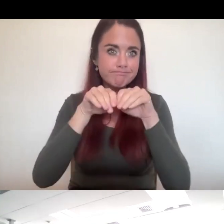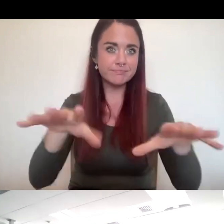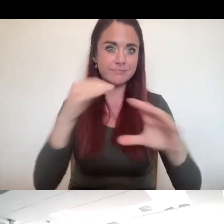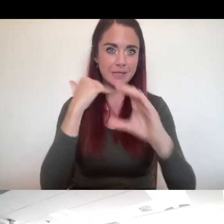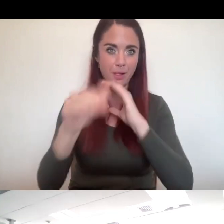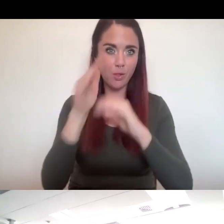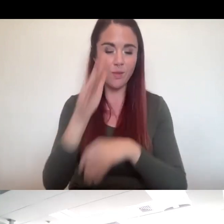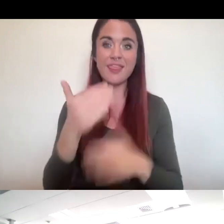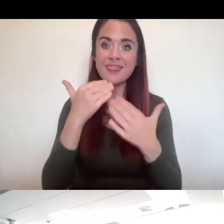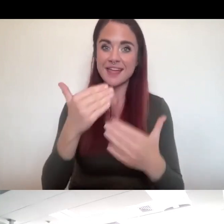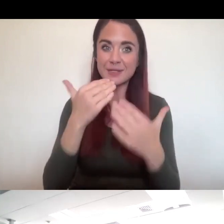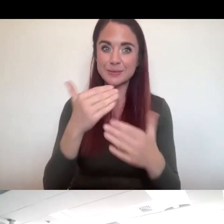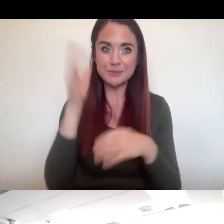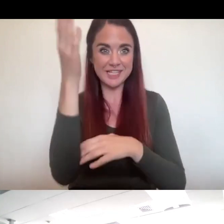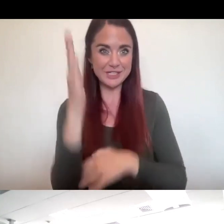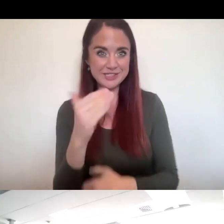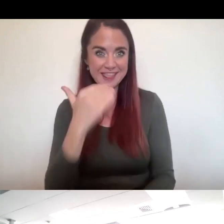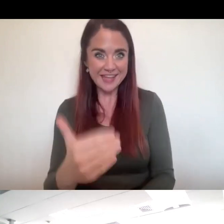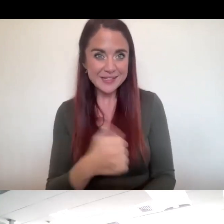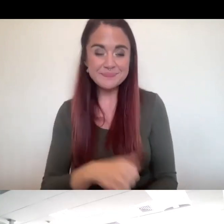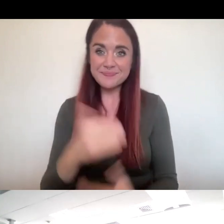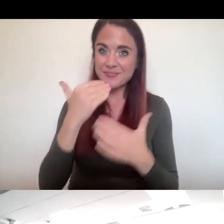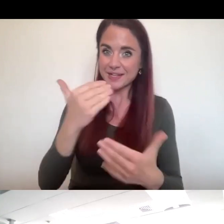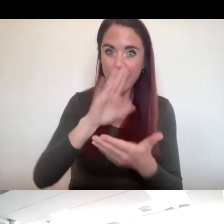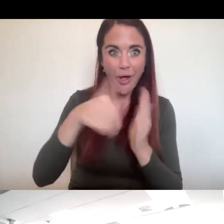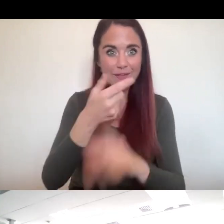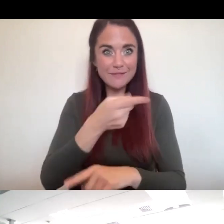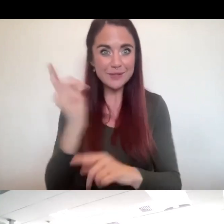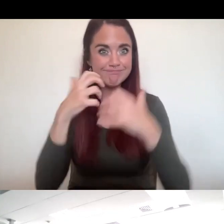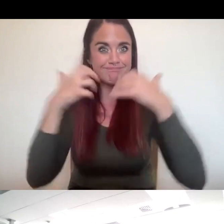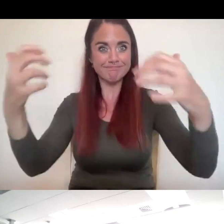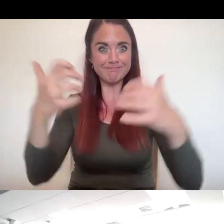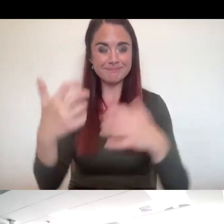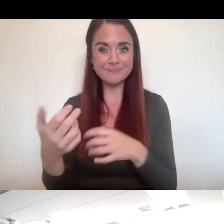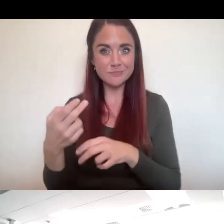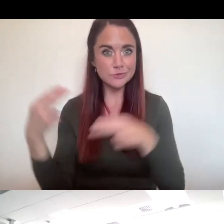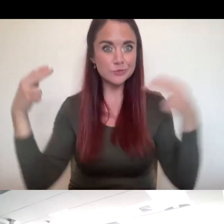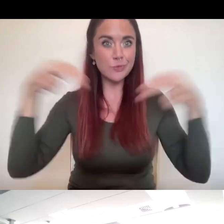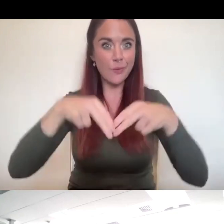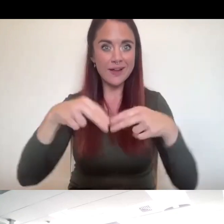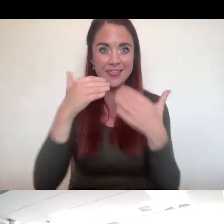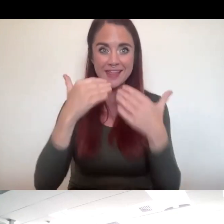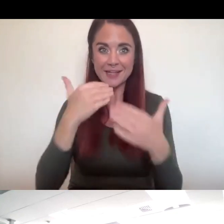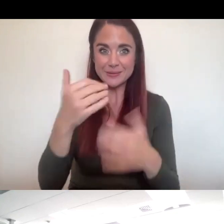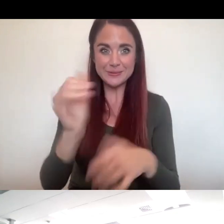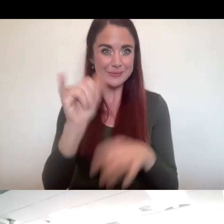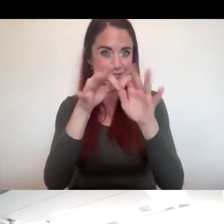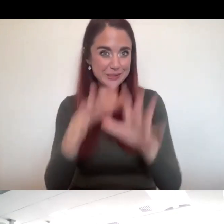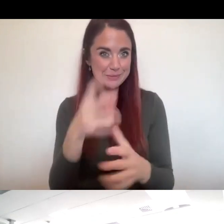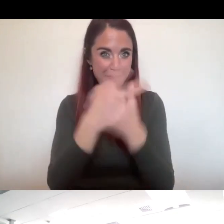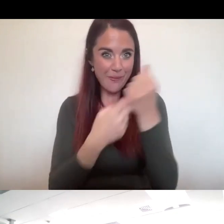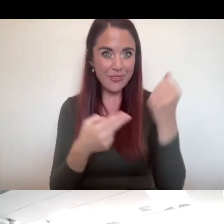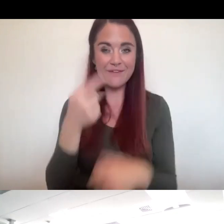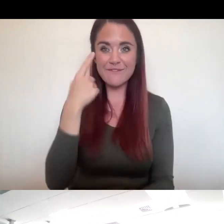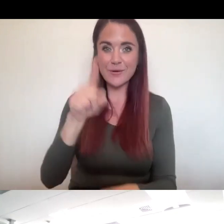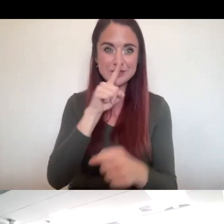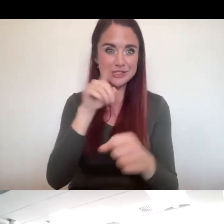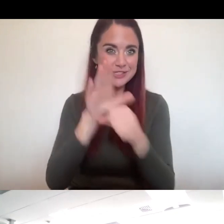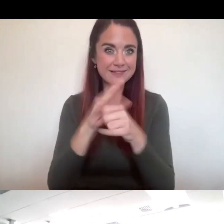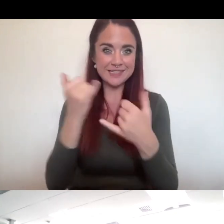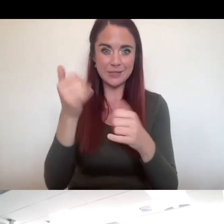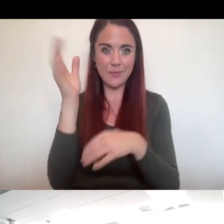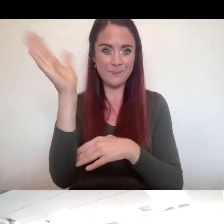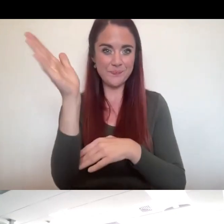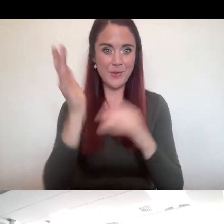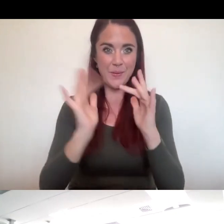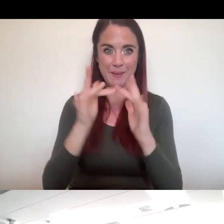So thank you to our presenters. Thank you to all of you for being here. And a special thank you to our interpreters for ensuring that this webinar has